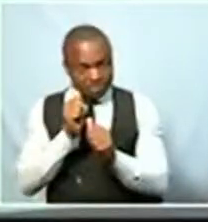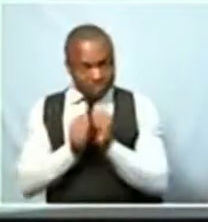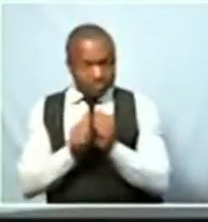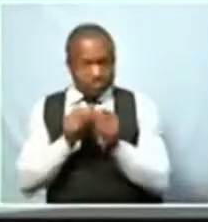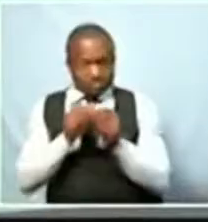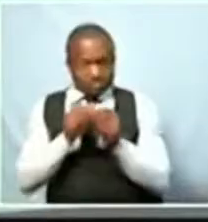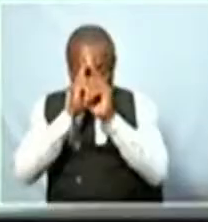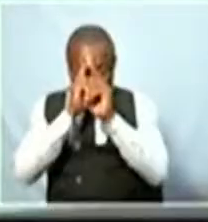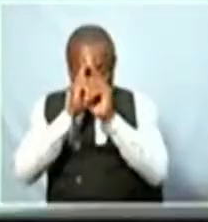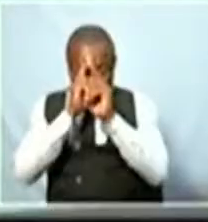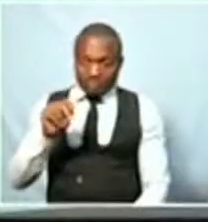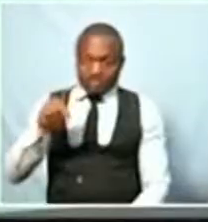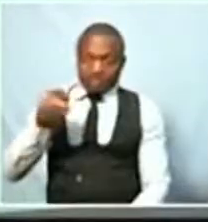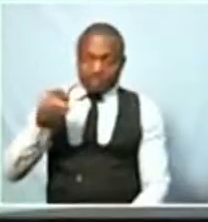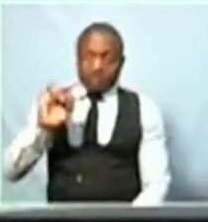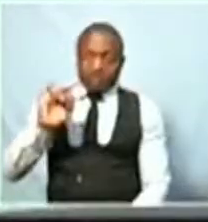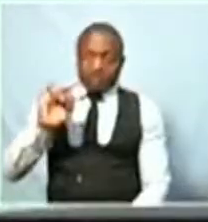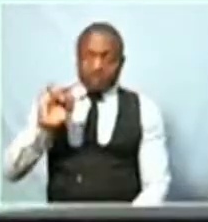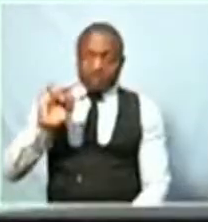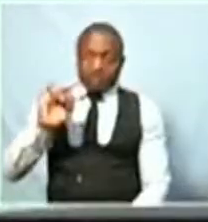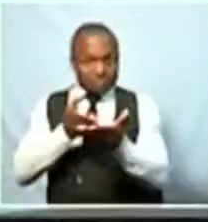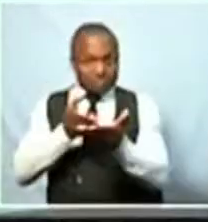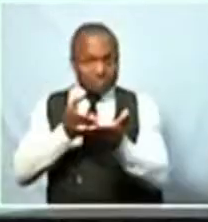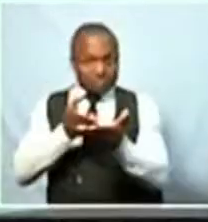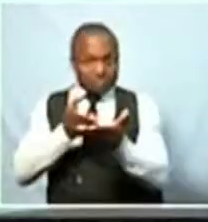Honorable Campion answers about that.